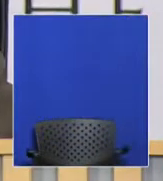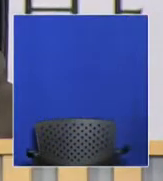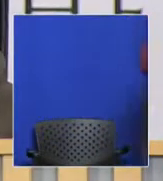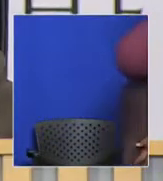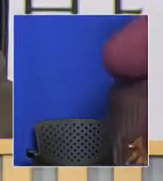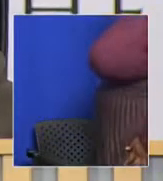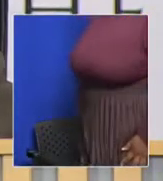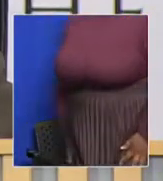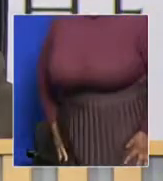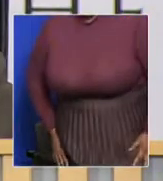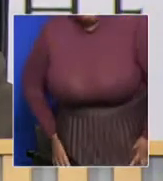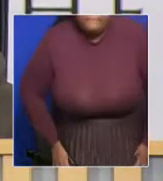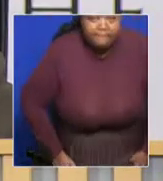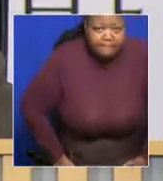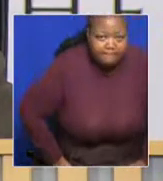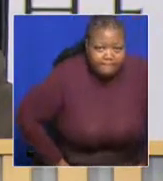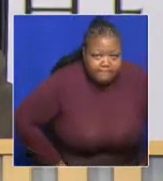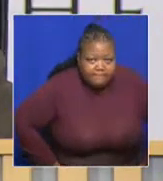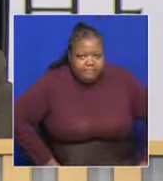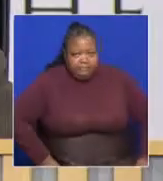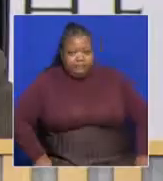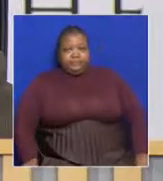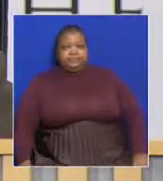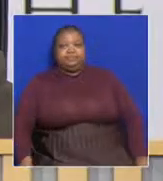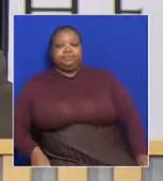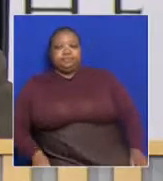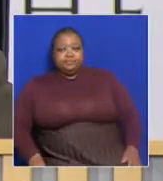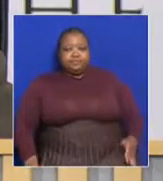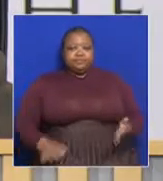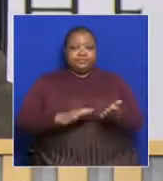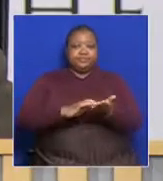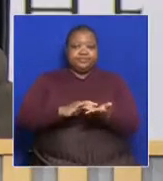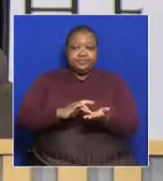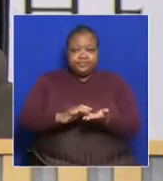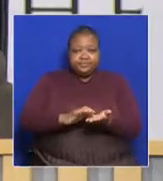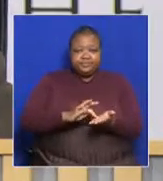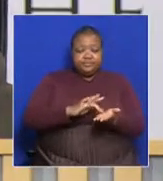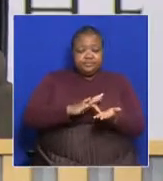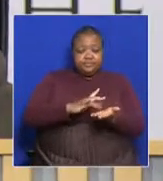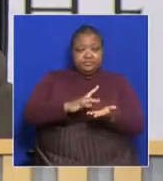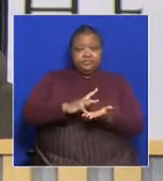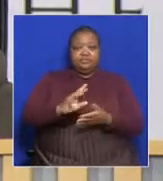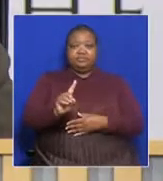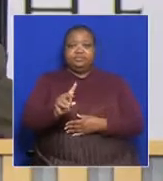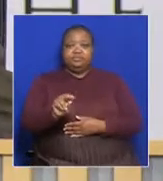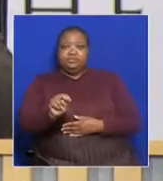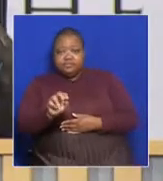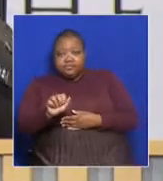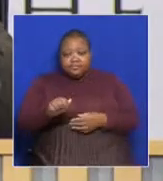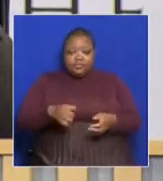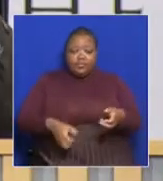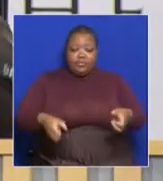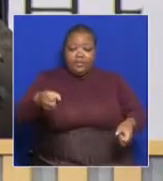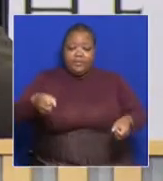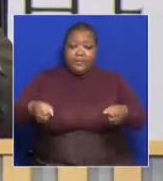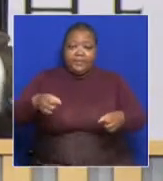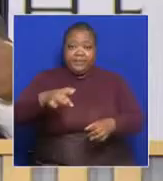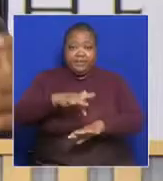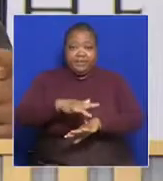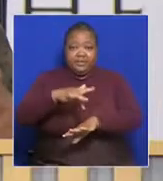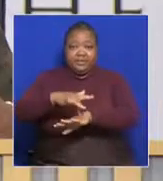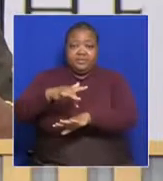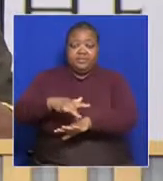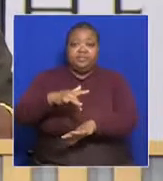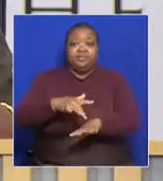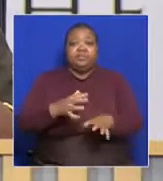that surrounds the handle of the bags. There's also some tape that surrounds the canvas bag itself. Then you've got plastic wrappings on